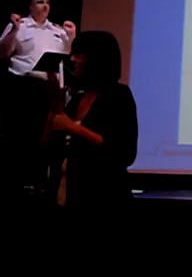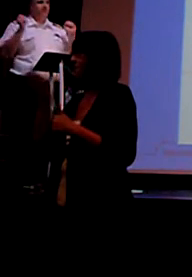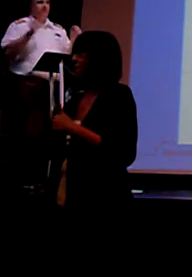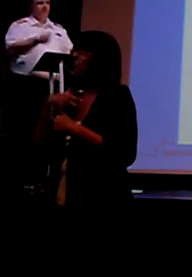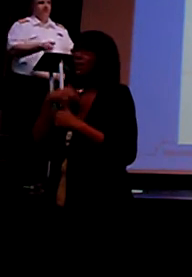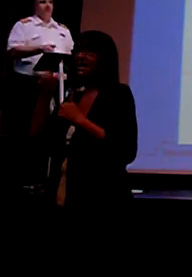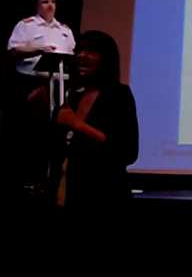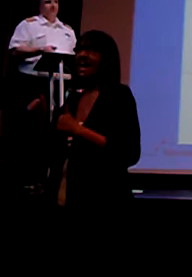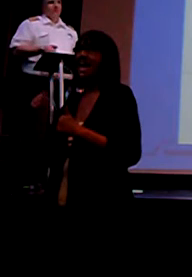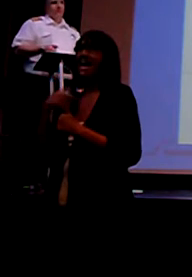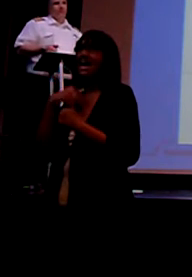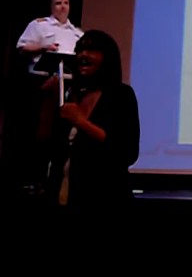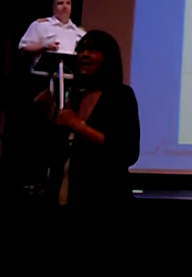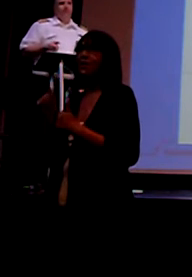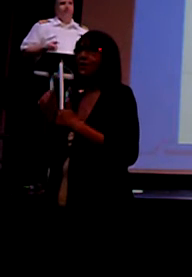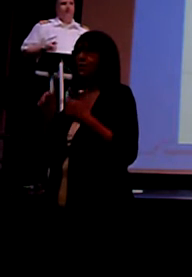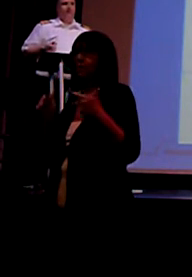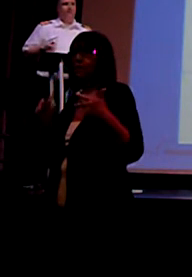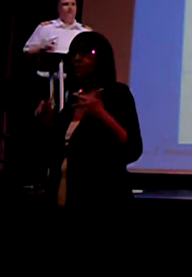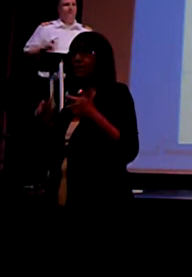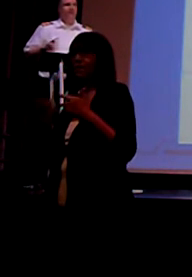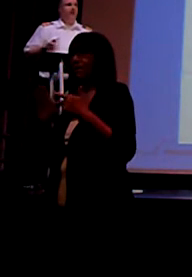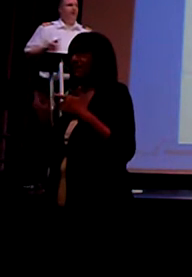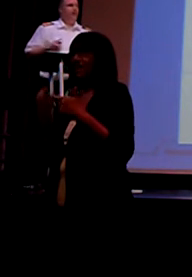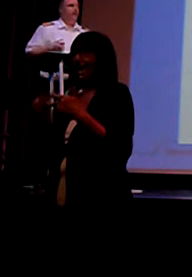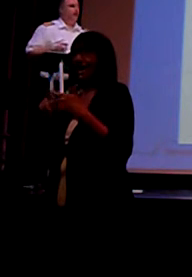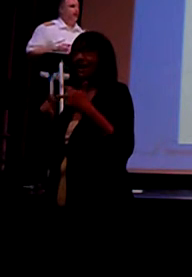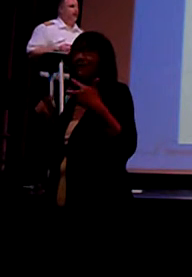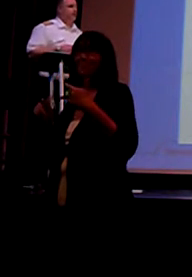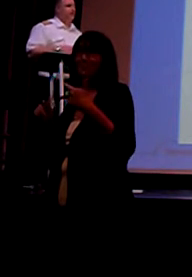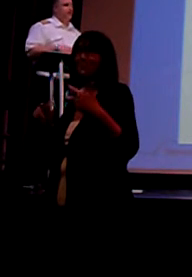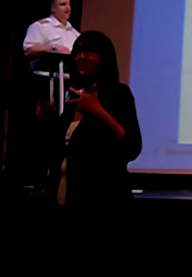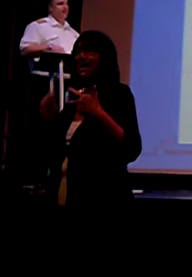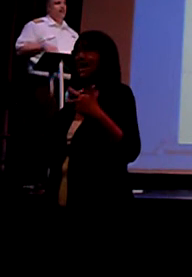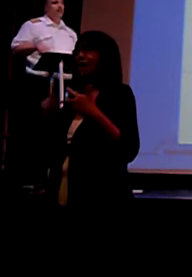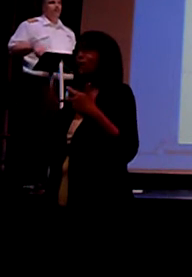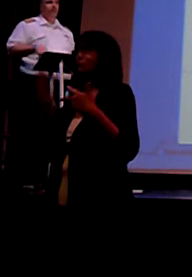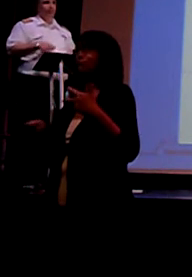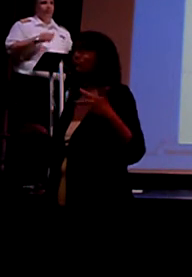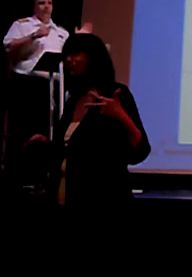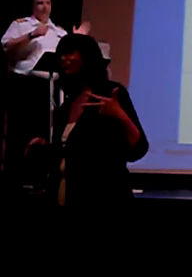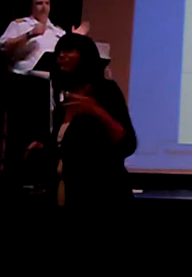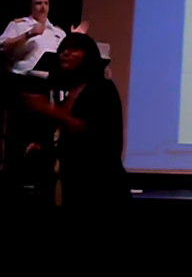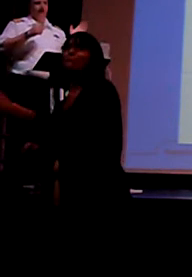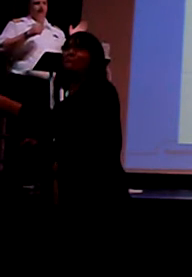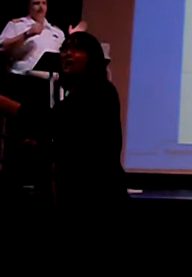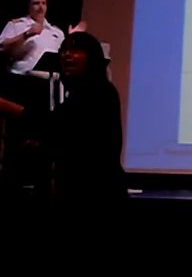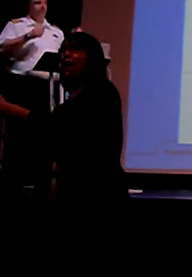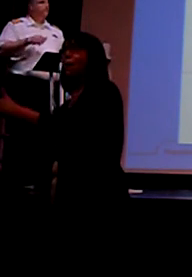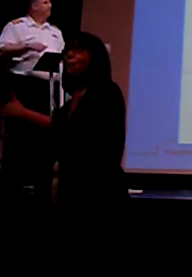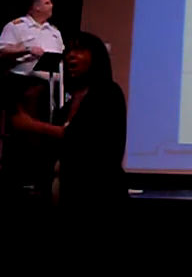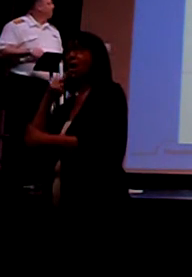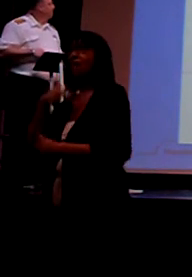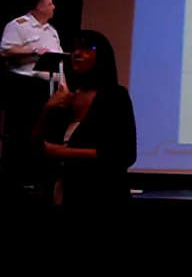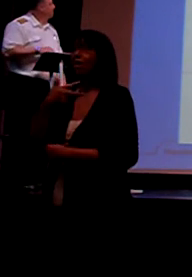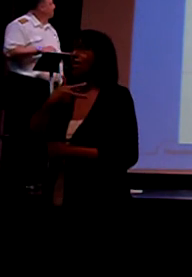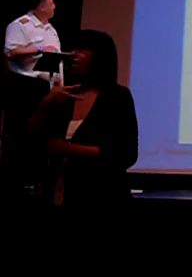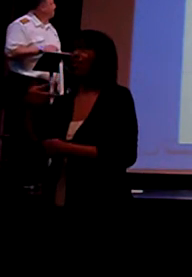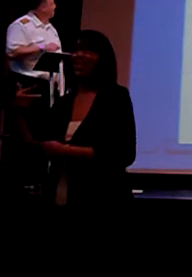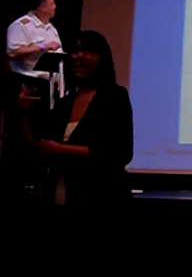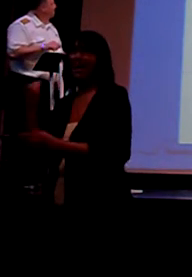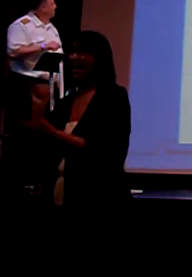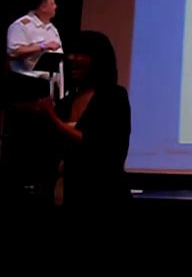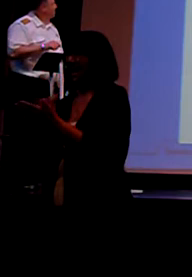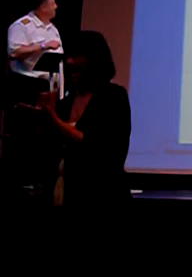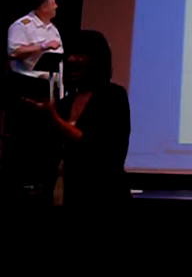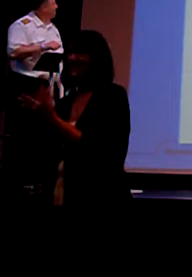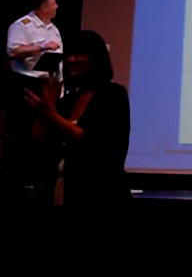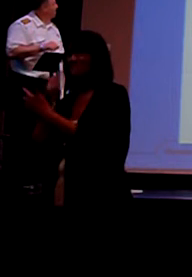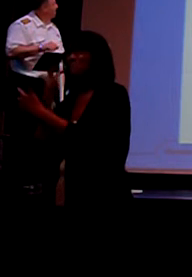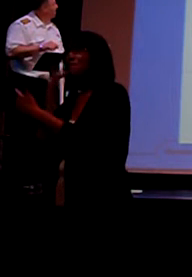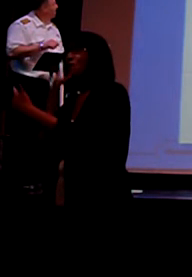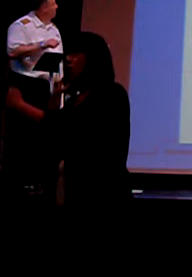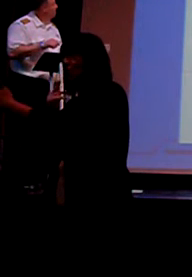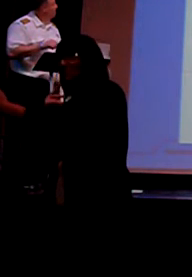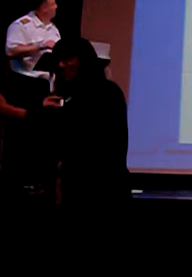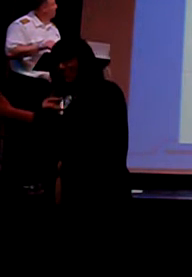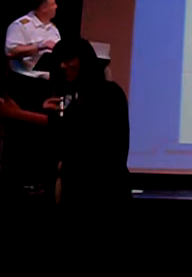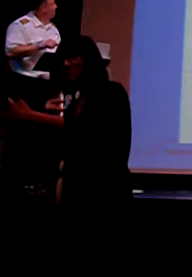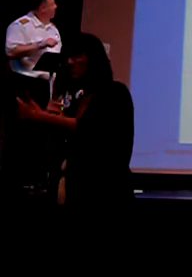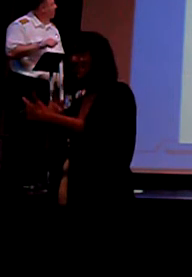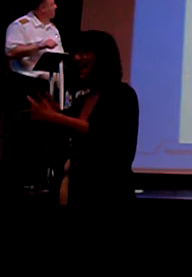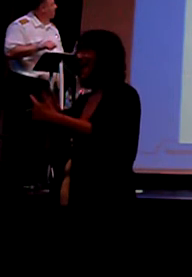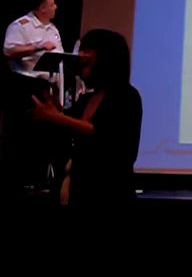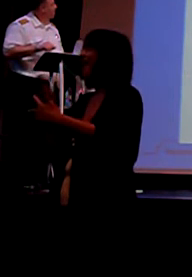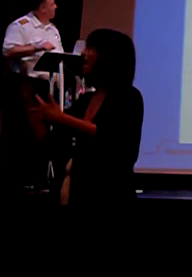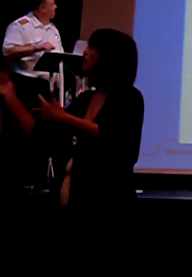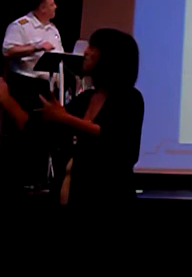always just put the pedal to the metal and go straight out. So there's a lot of things that are coming